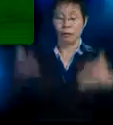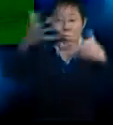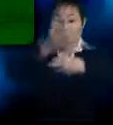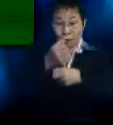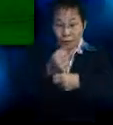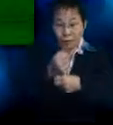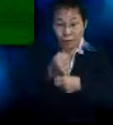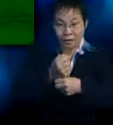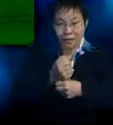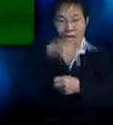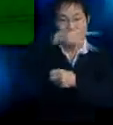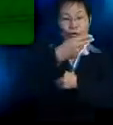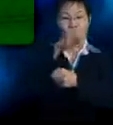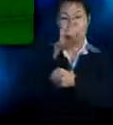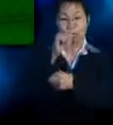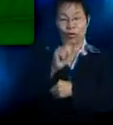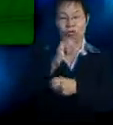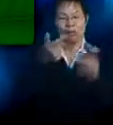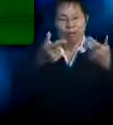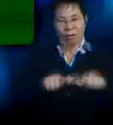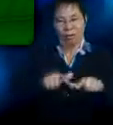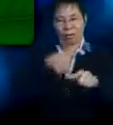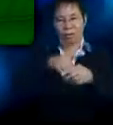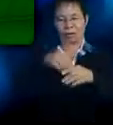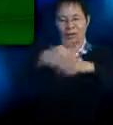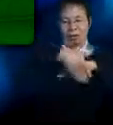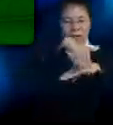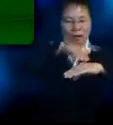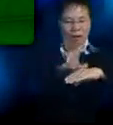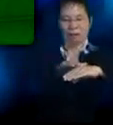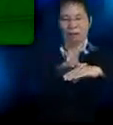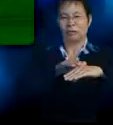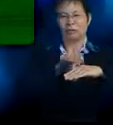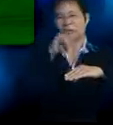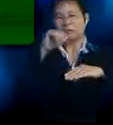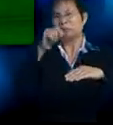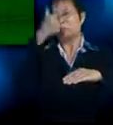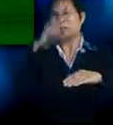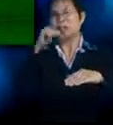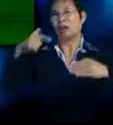Conclusion: photosynthesis did not occur in the covered part of leaf because there